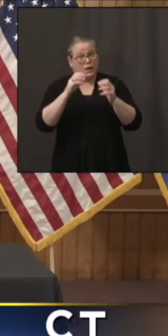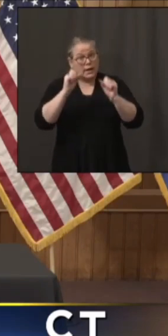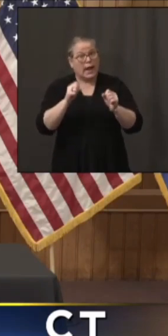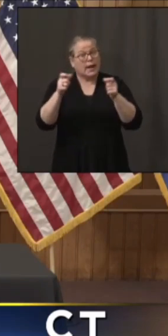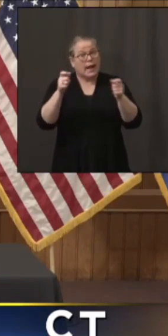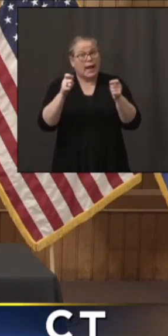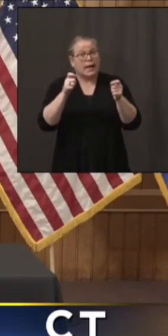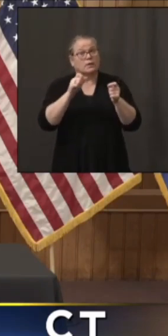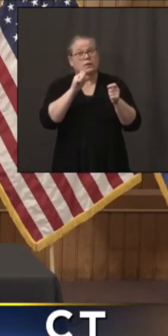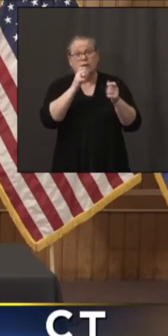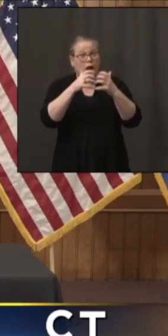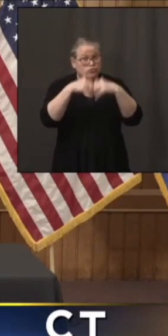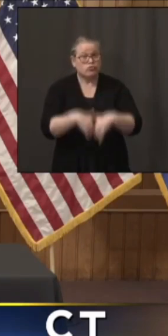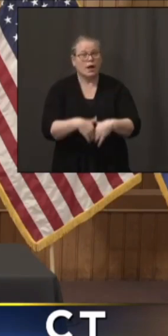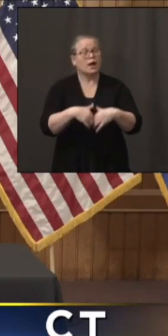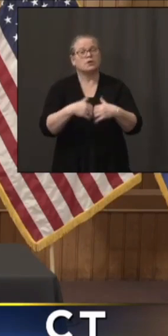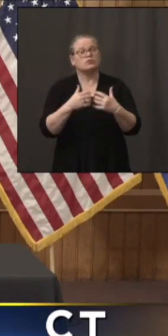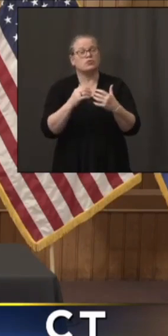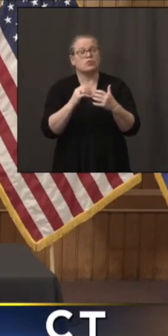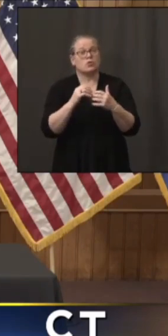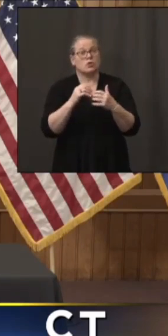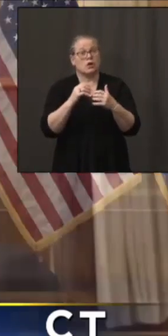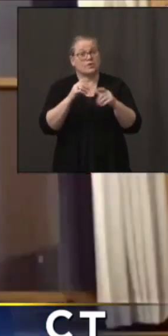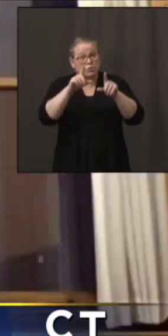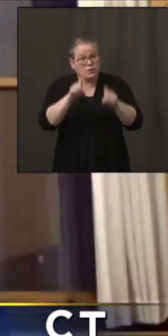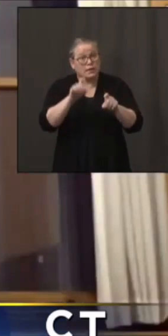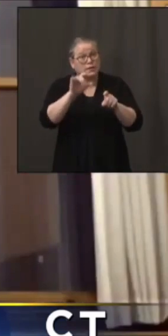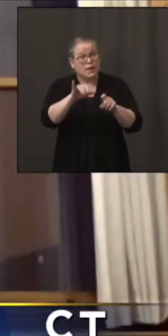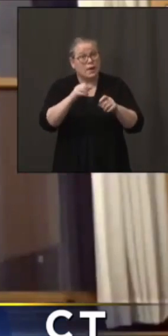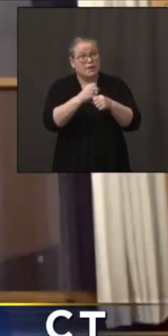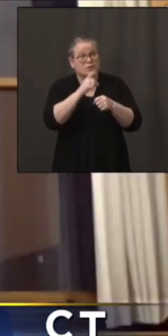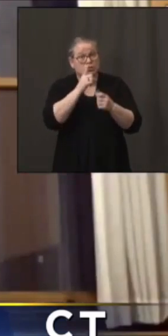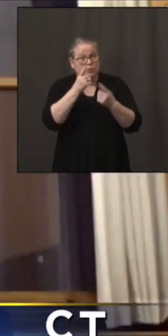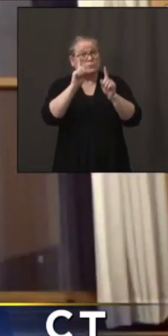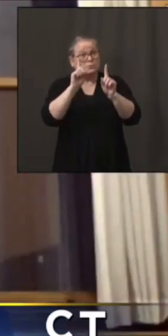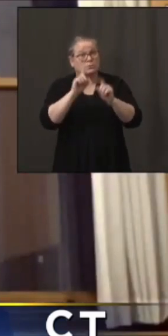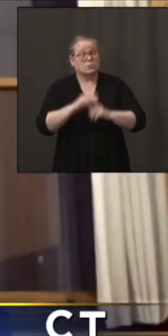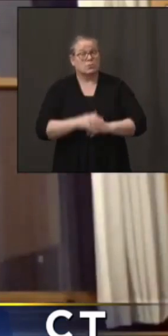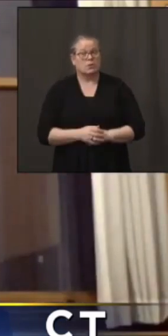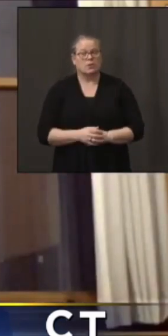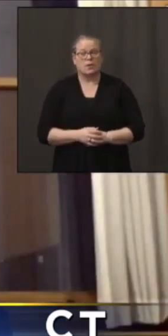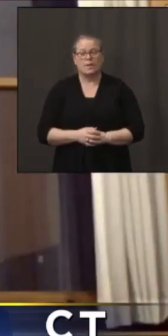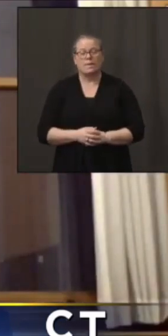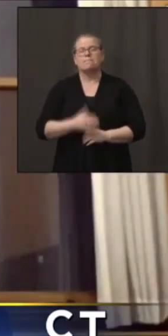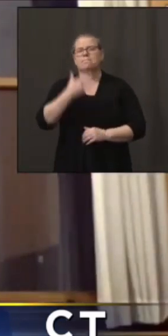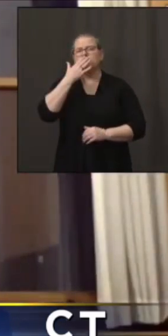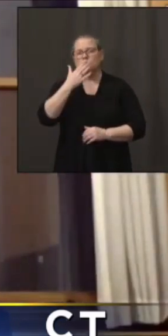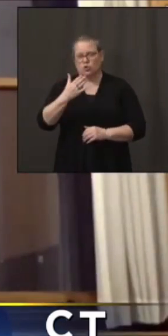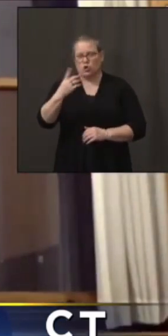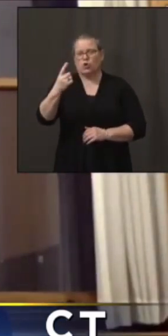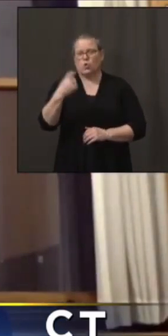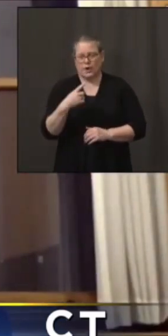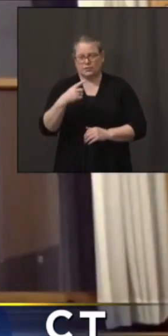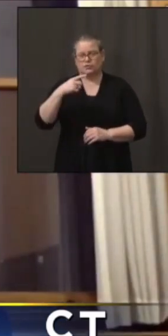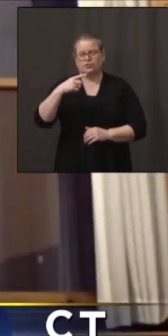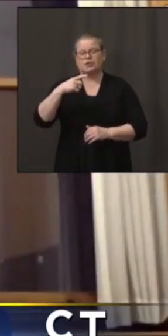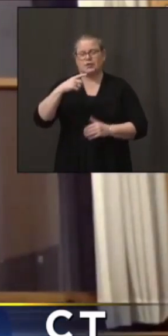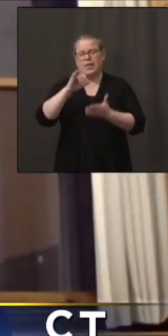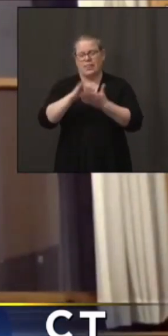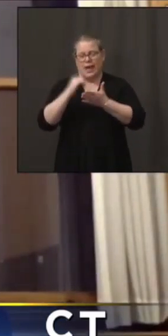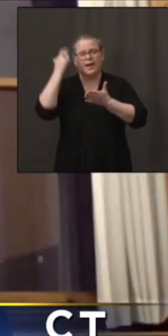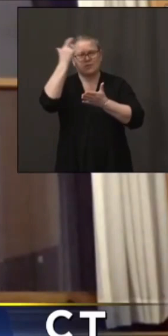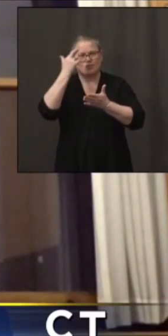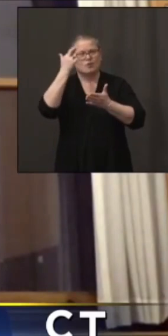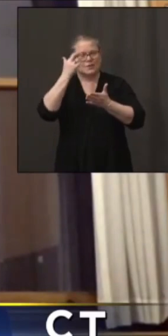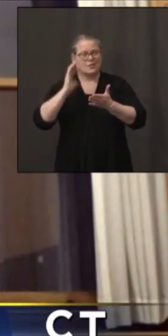requests and inquiries? It's a good question, Paul. It's a little bit of the reason that we're taking the approach that we are, right?